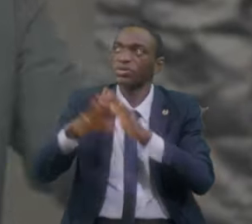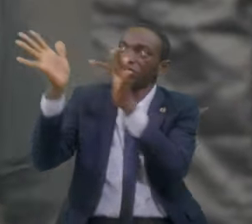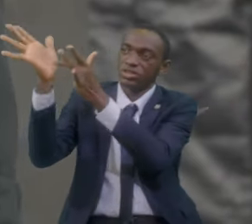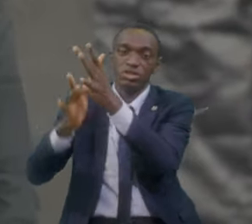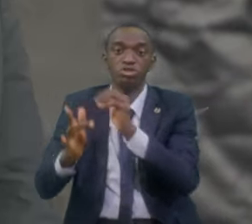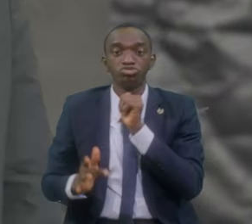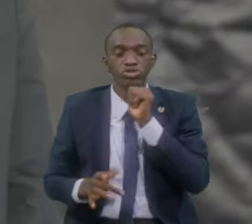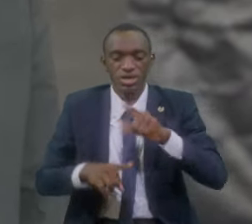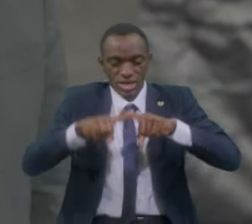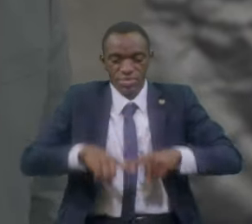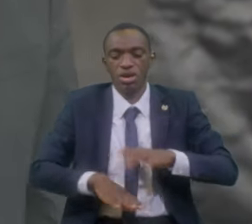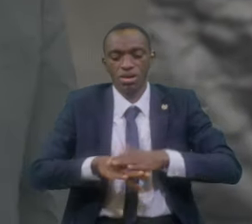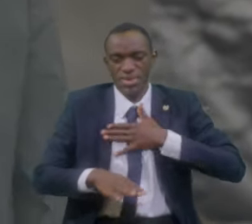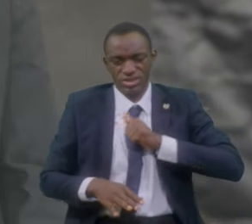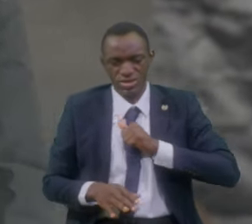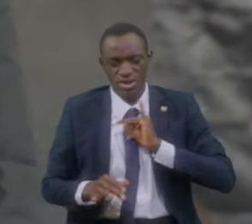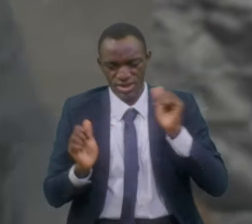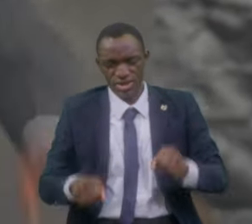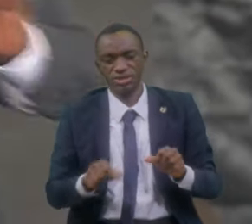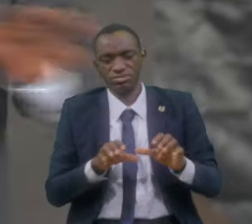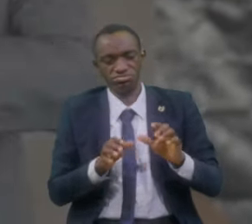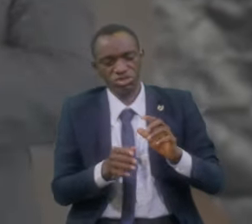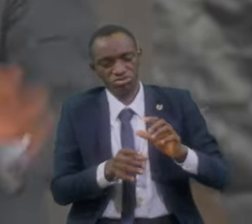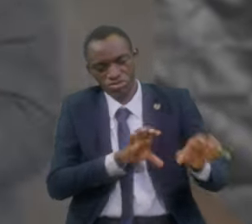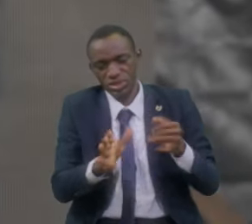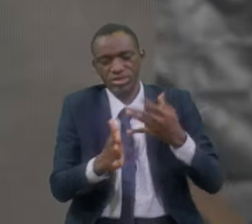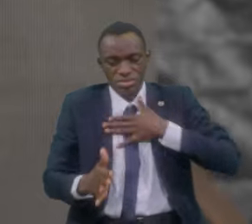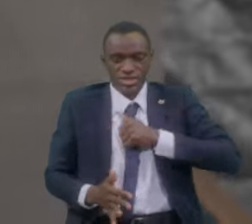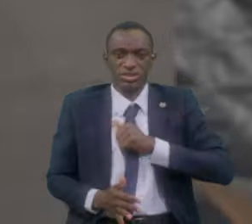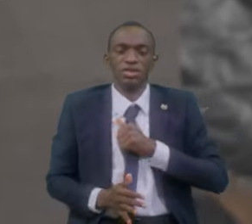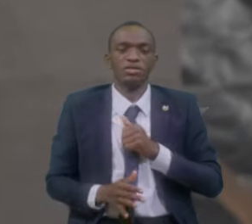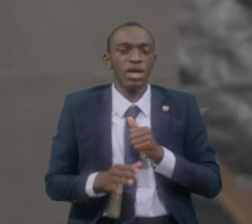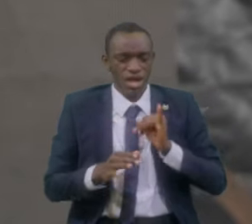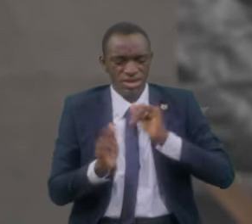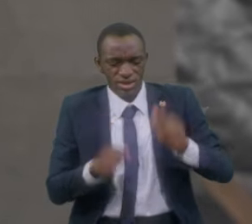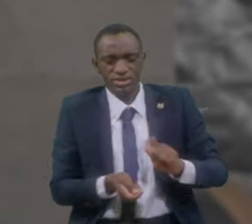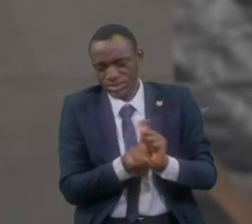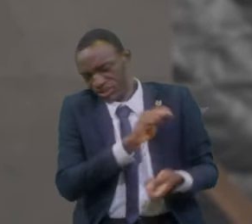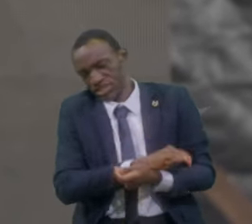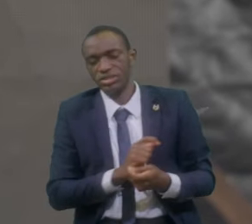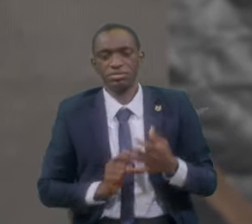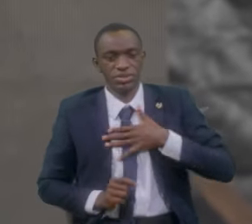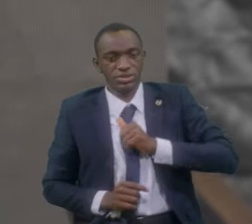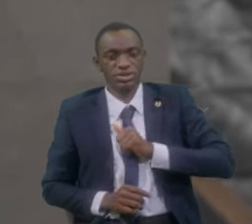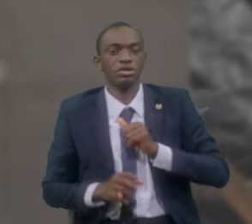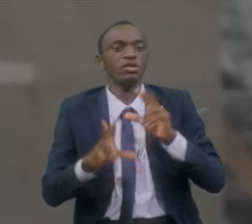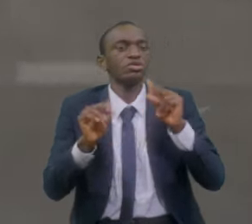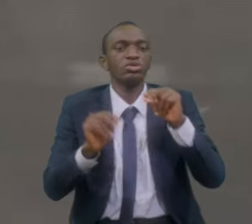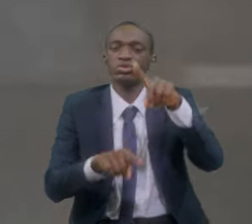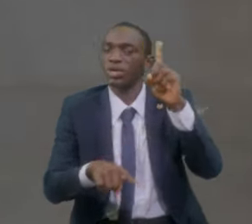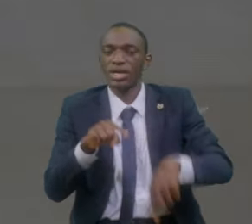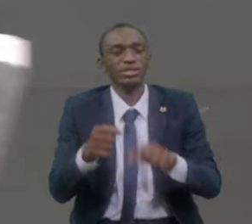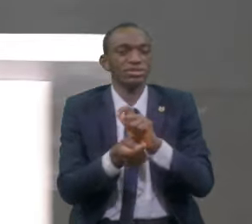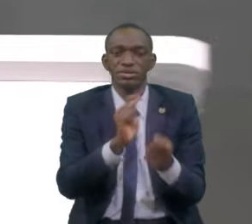handle that. No, you cannot handle that. I can change that. No, you cannot change that. I